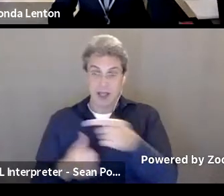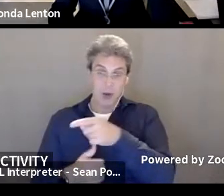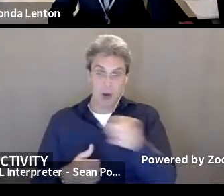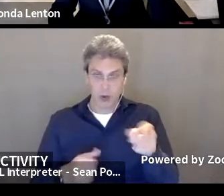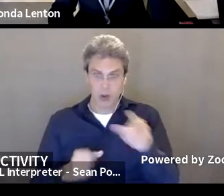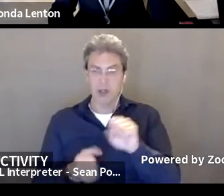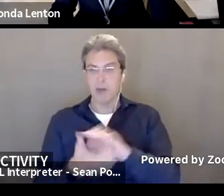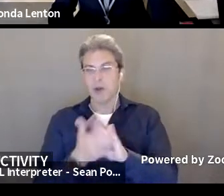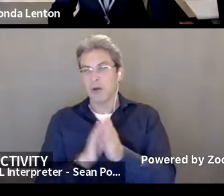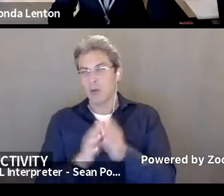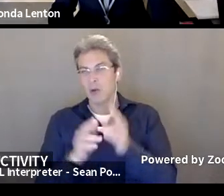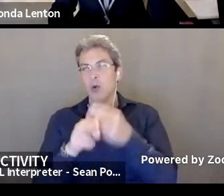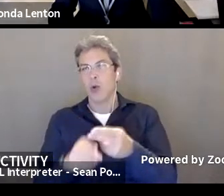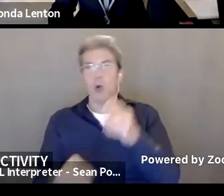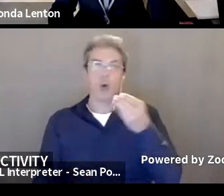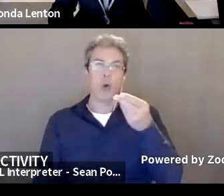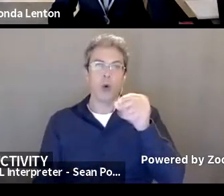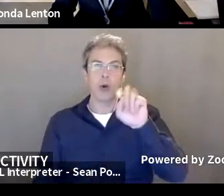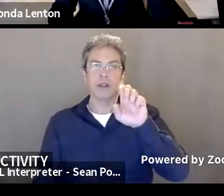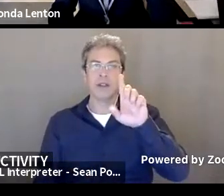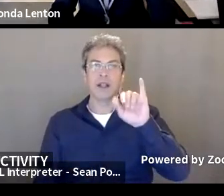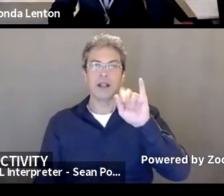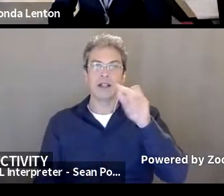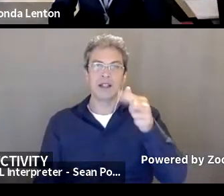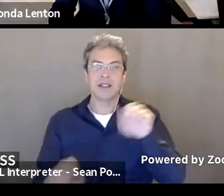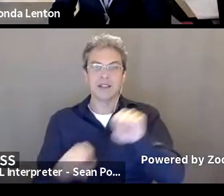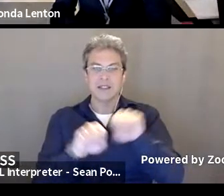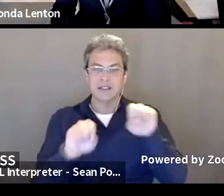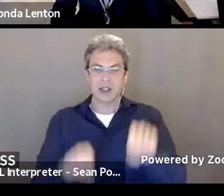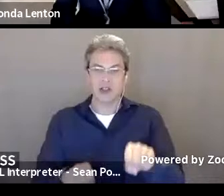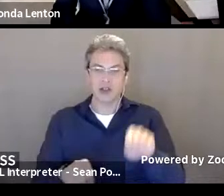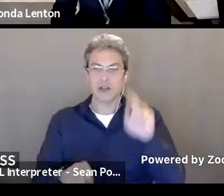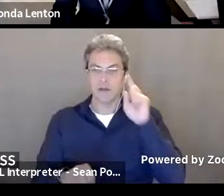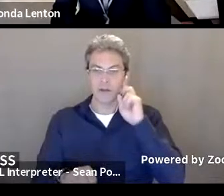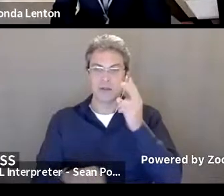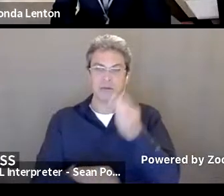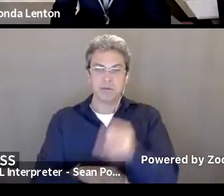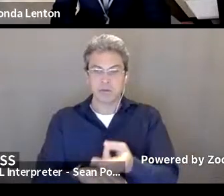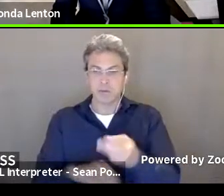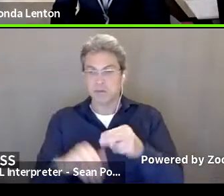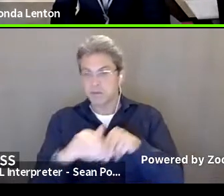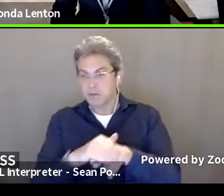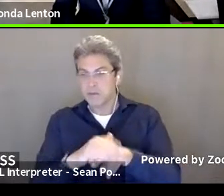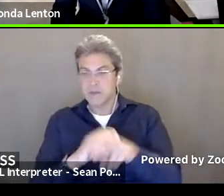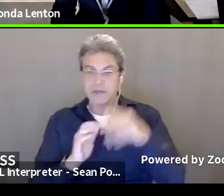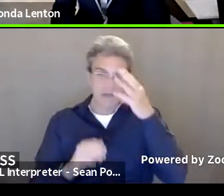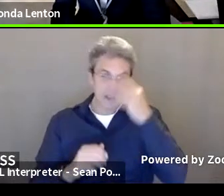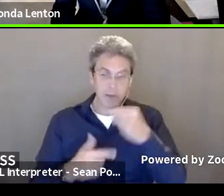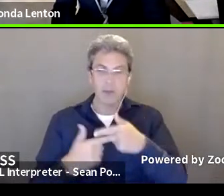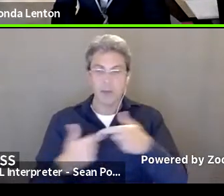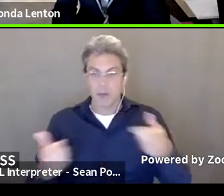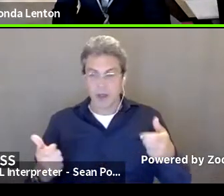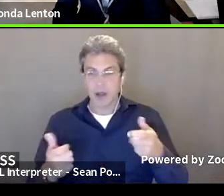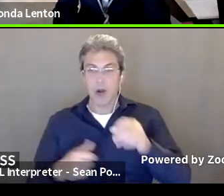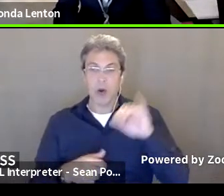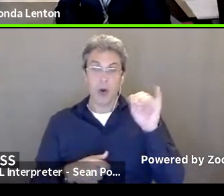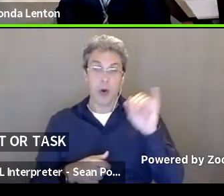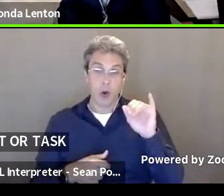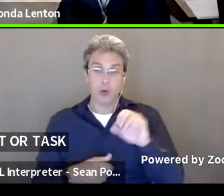understanding productivity from a project or task basis. Sheila, why don't you That's a lot of questions all in